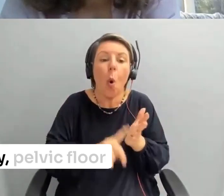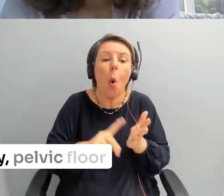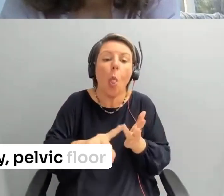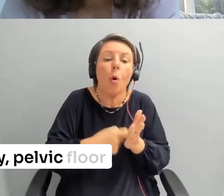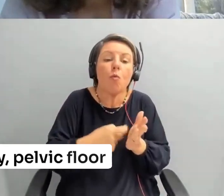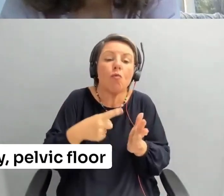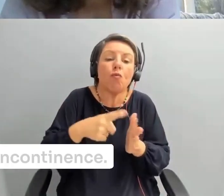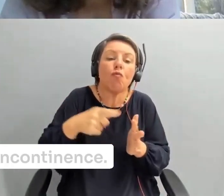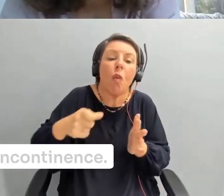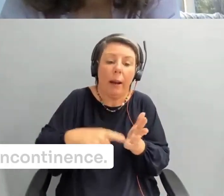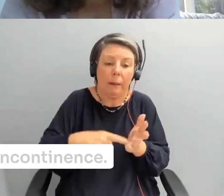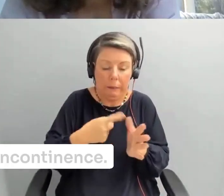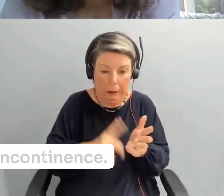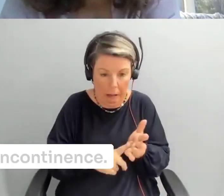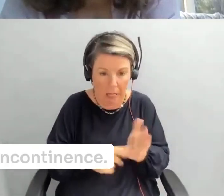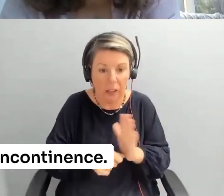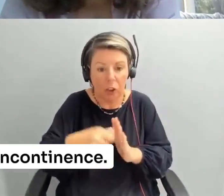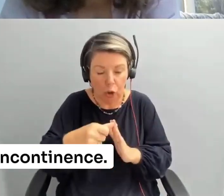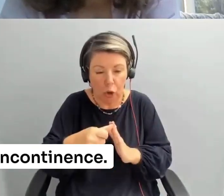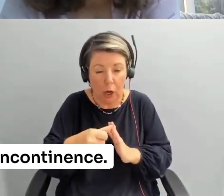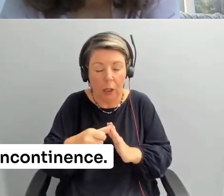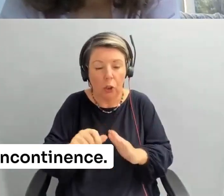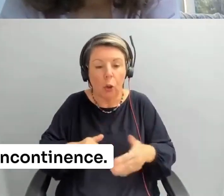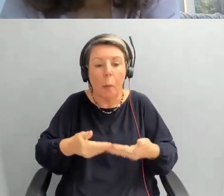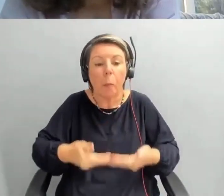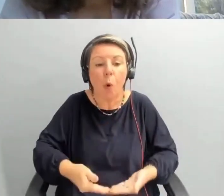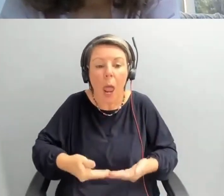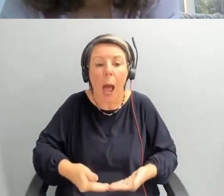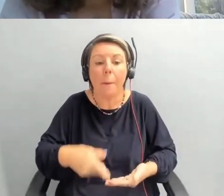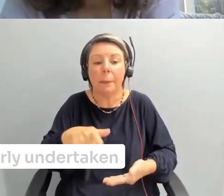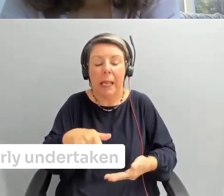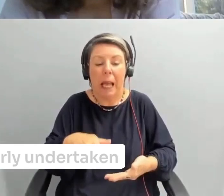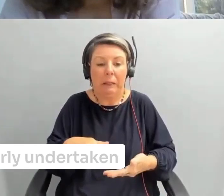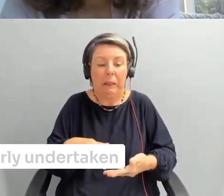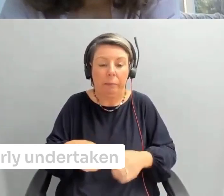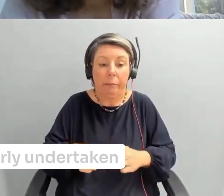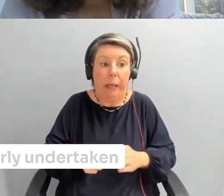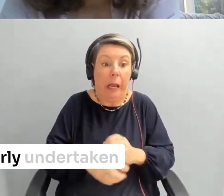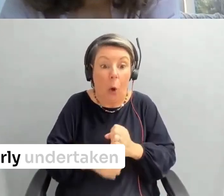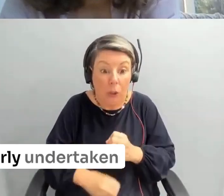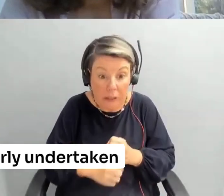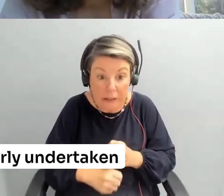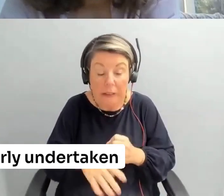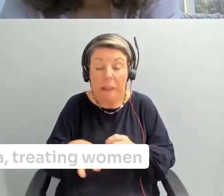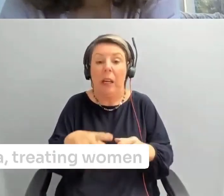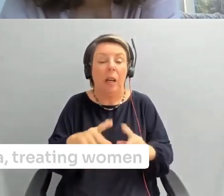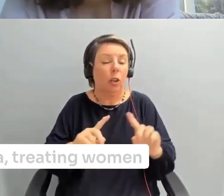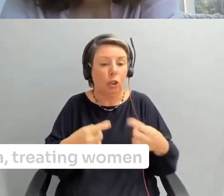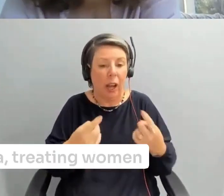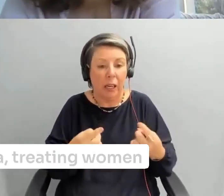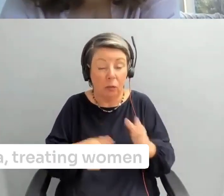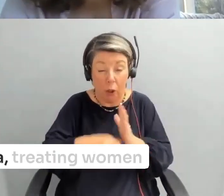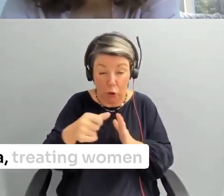oncology, pelvic floor problems, prolapse and incontinence. Since 2001, she has regularly undertaken surgery